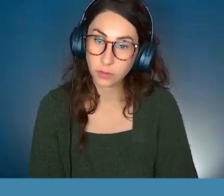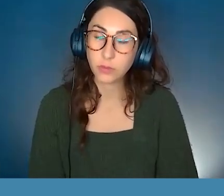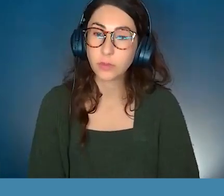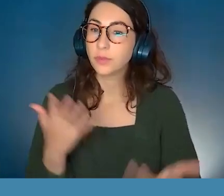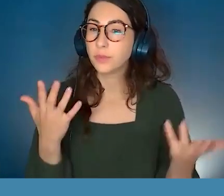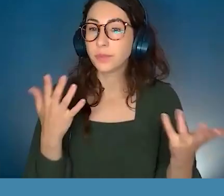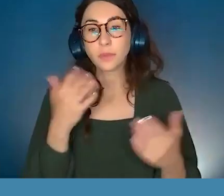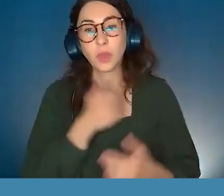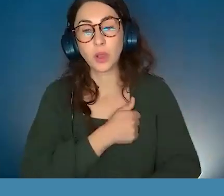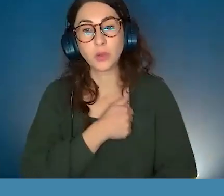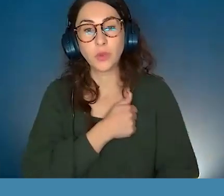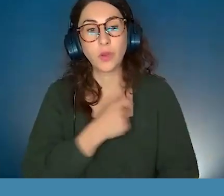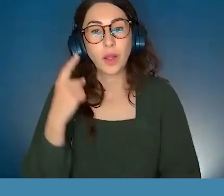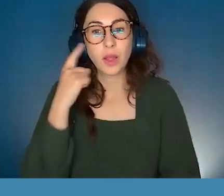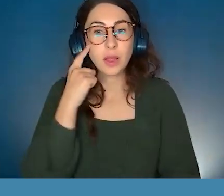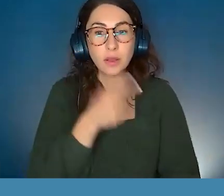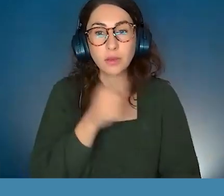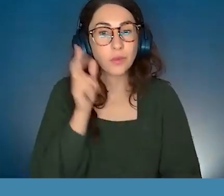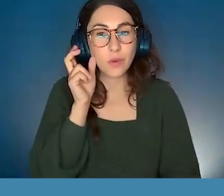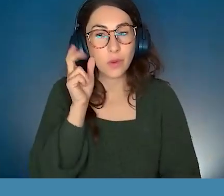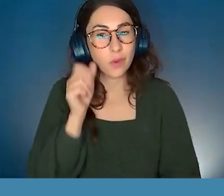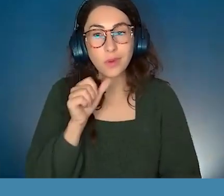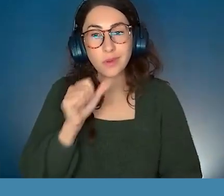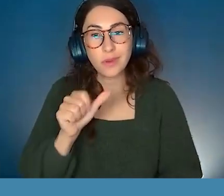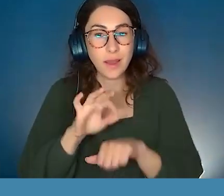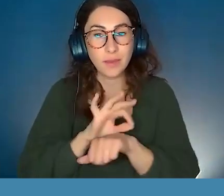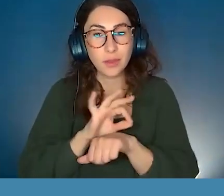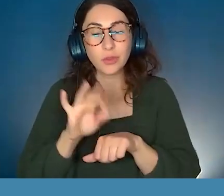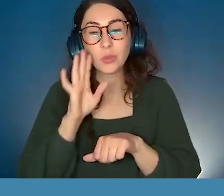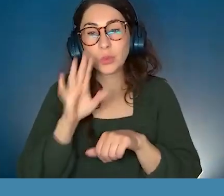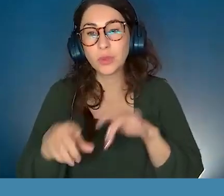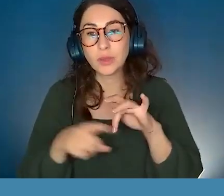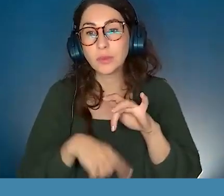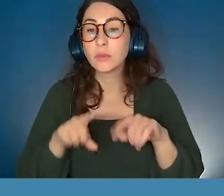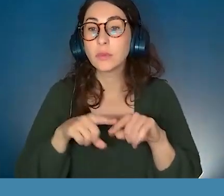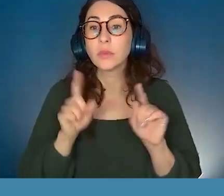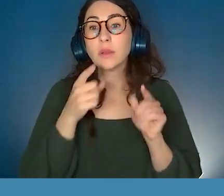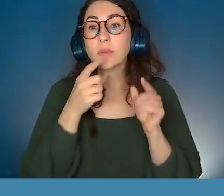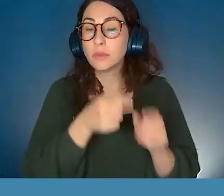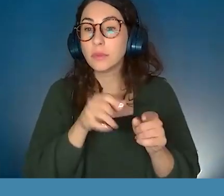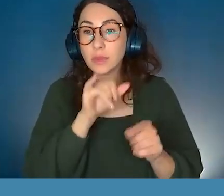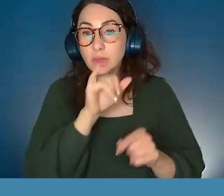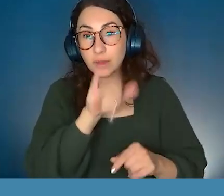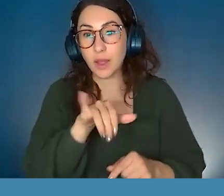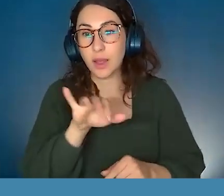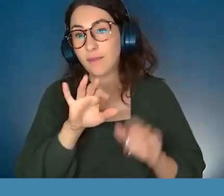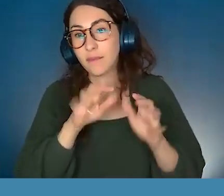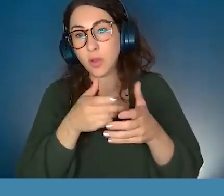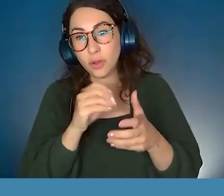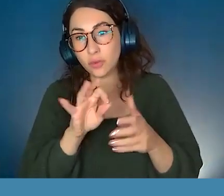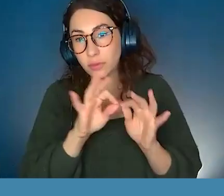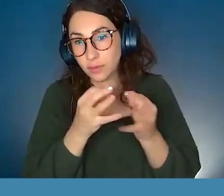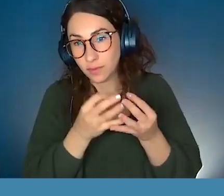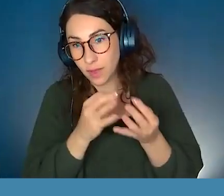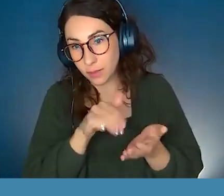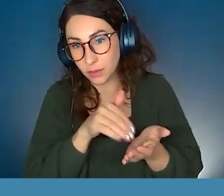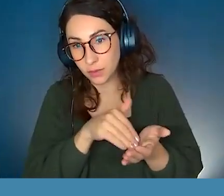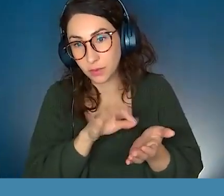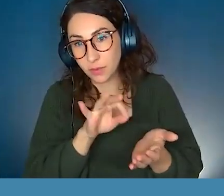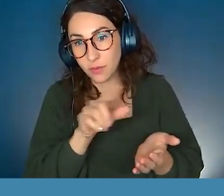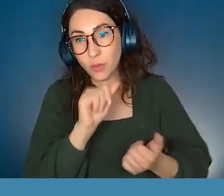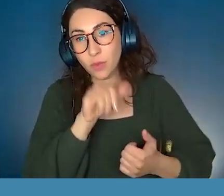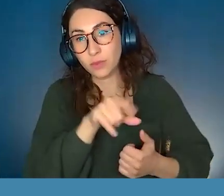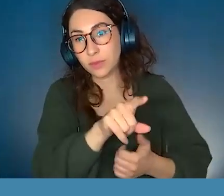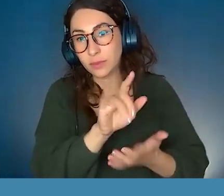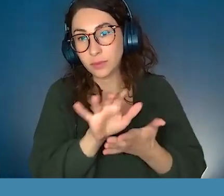Sorry, I don't think the audio is working, so we can skip the video. But Federation of Families of Central Florida, that's just a video about their respite care